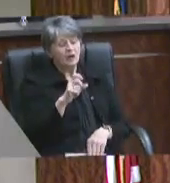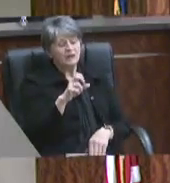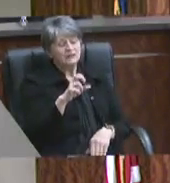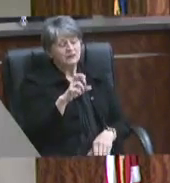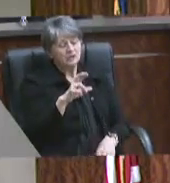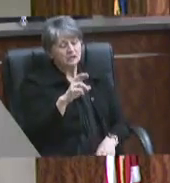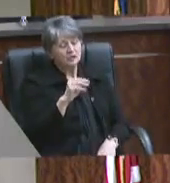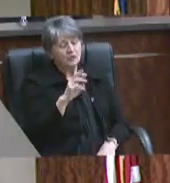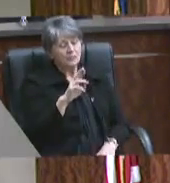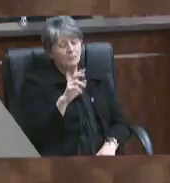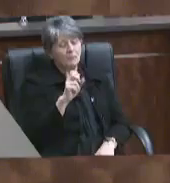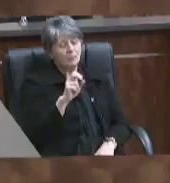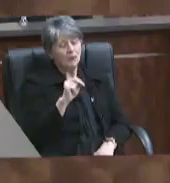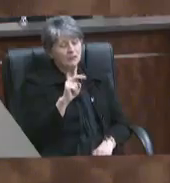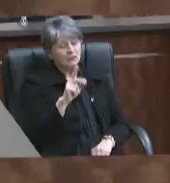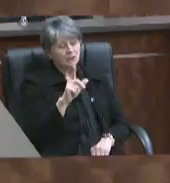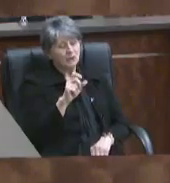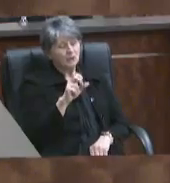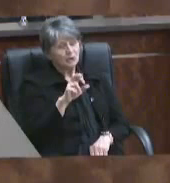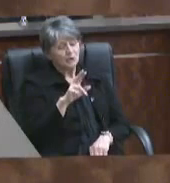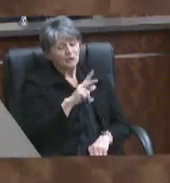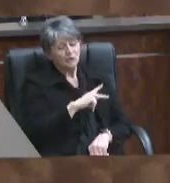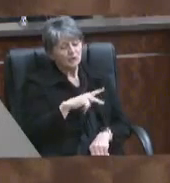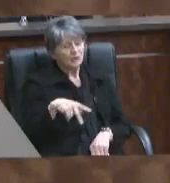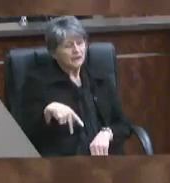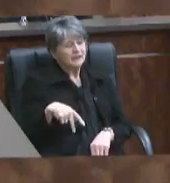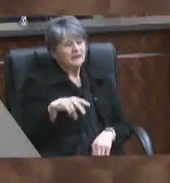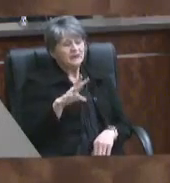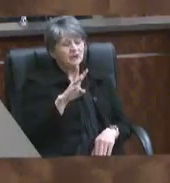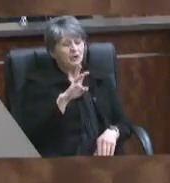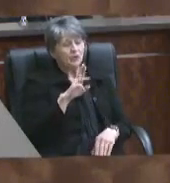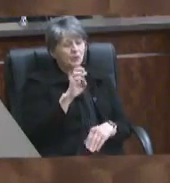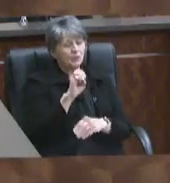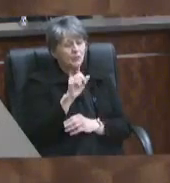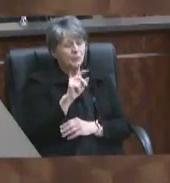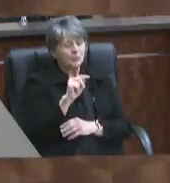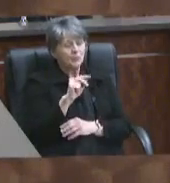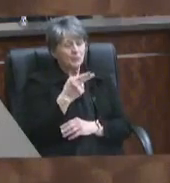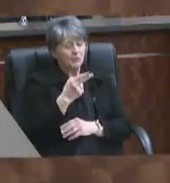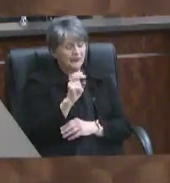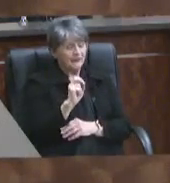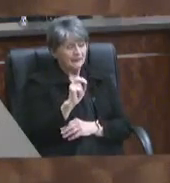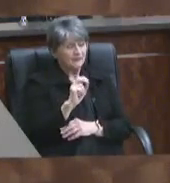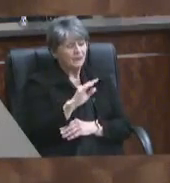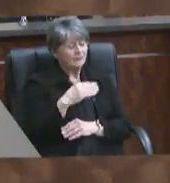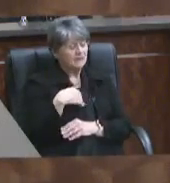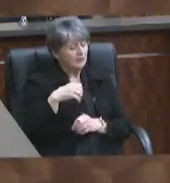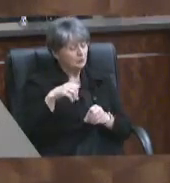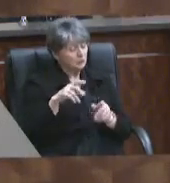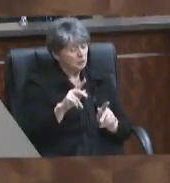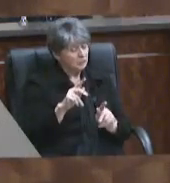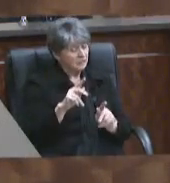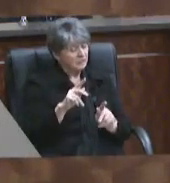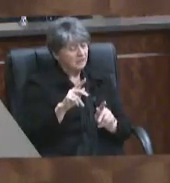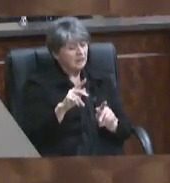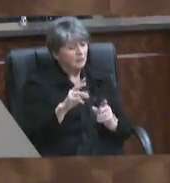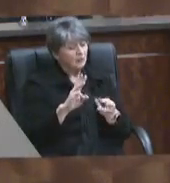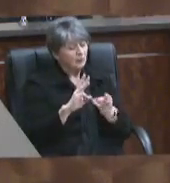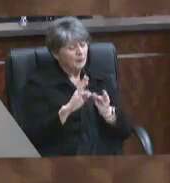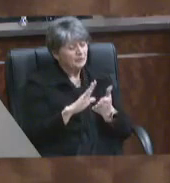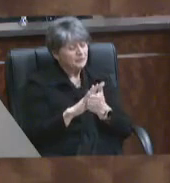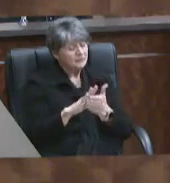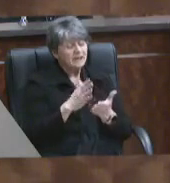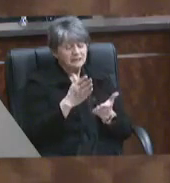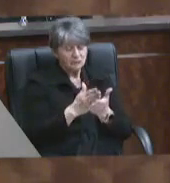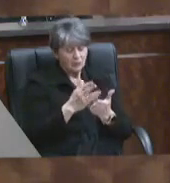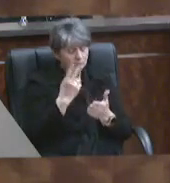King's wreath laying. If you haven't had a chance, when the weather's nice, stop by. There's